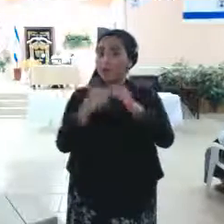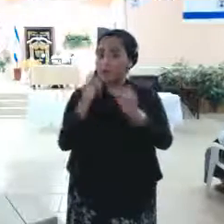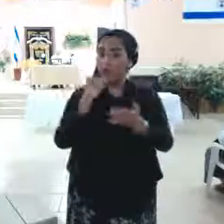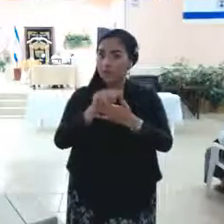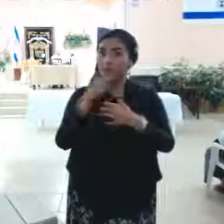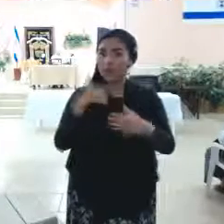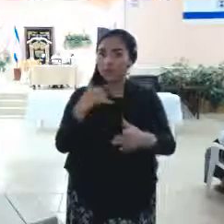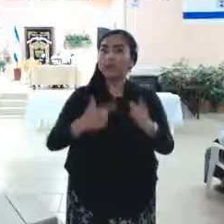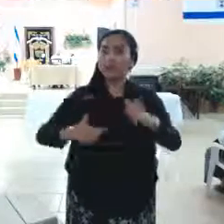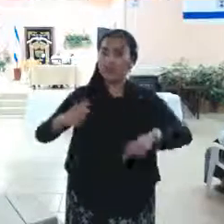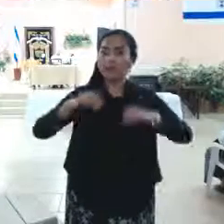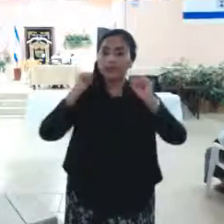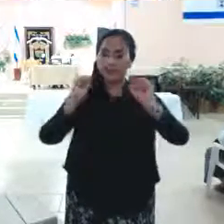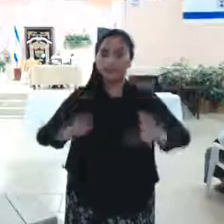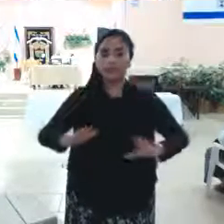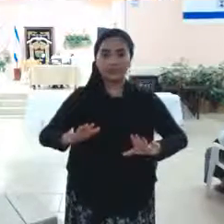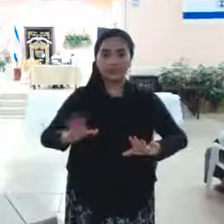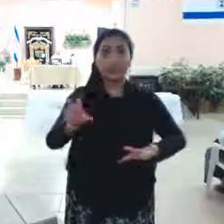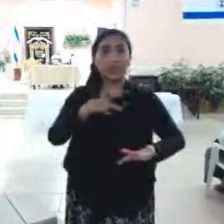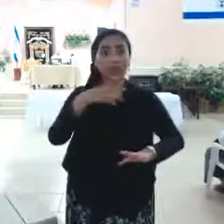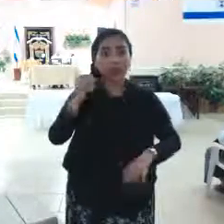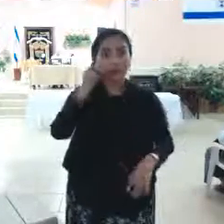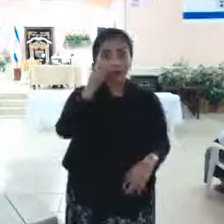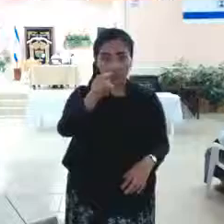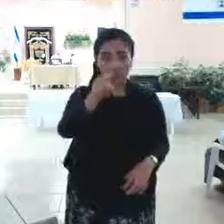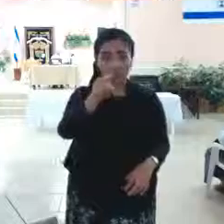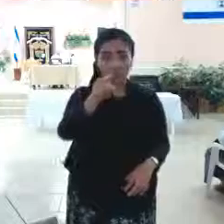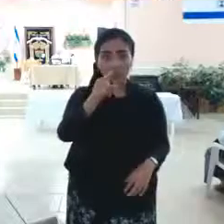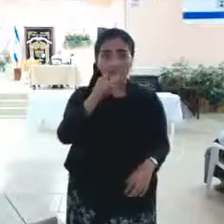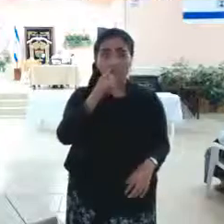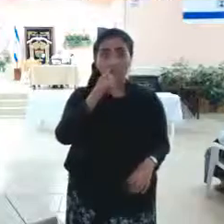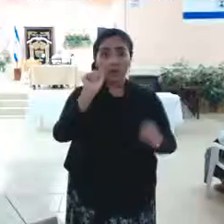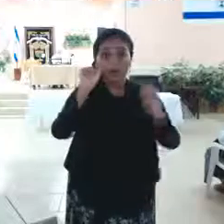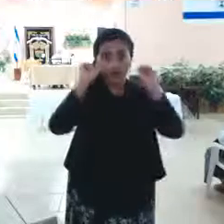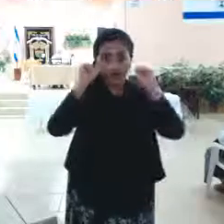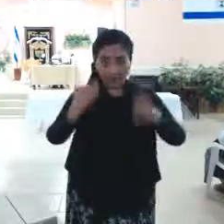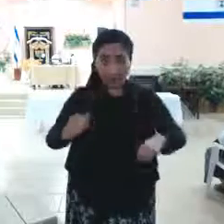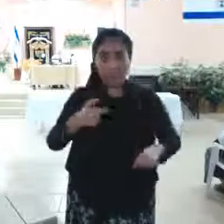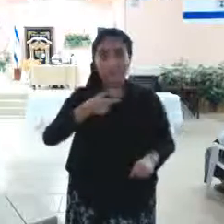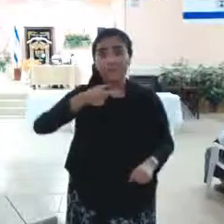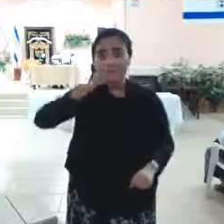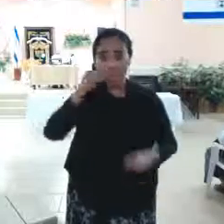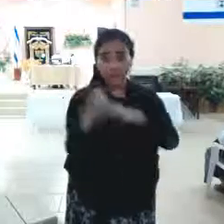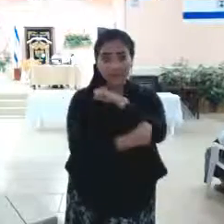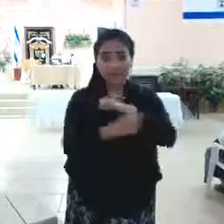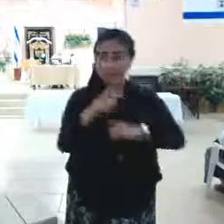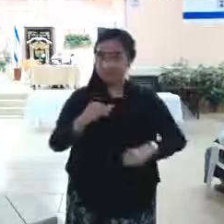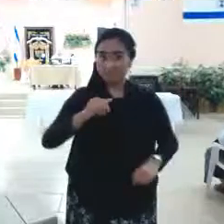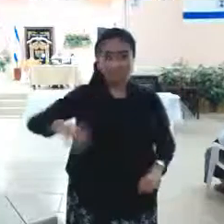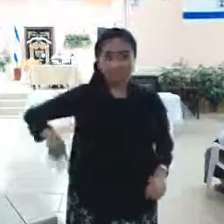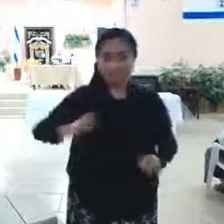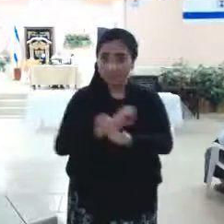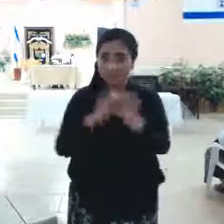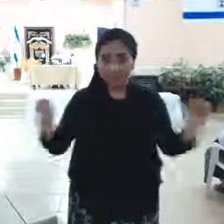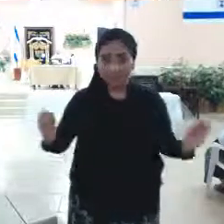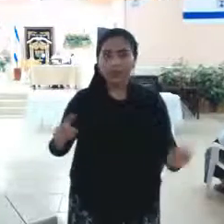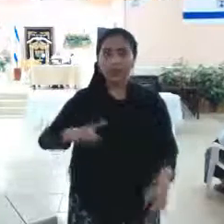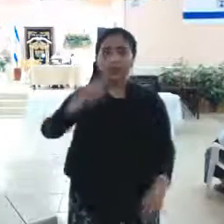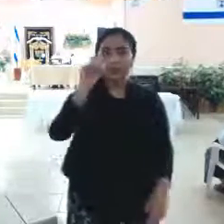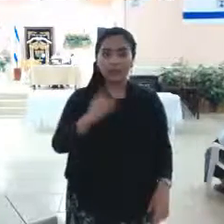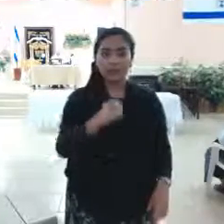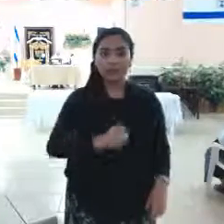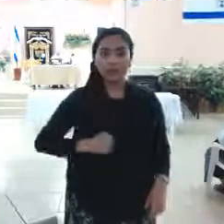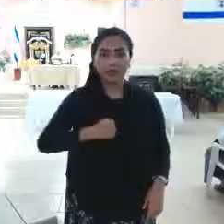knows. But with that, you have a blessing. And you, that you could have took a